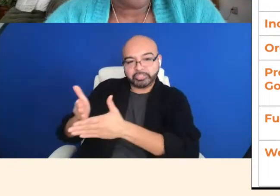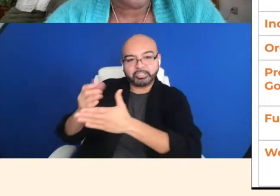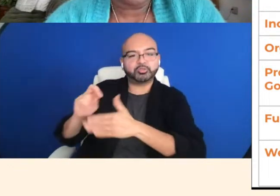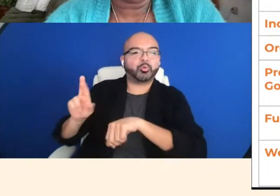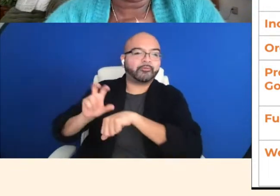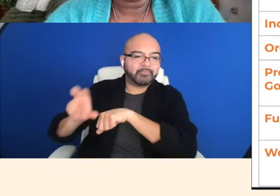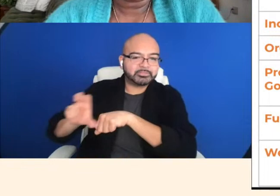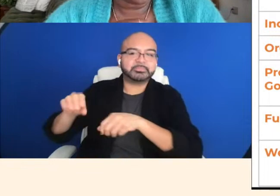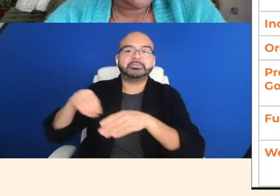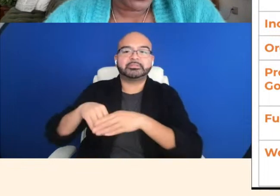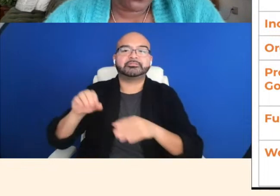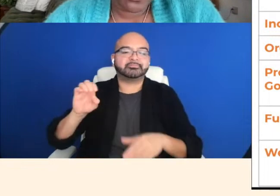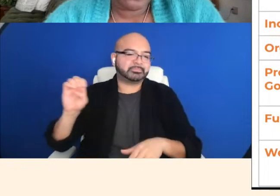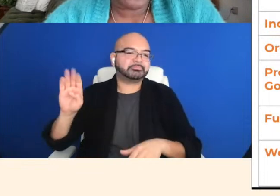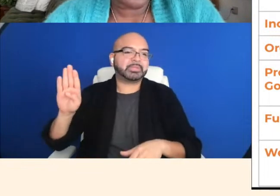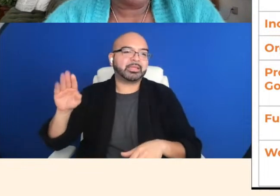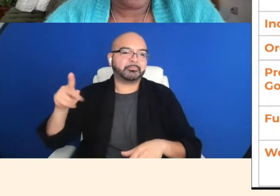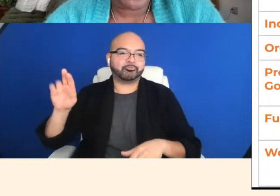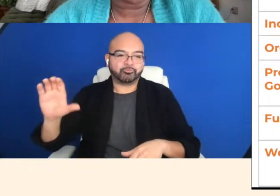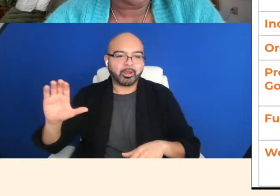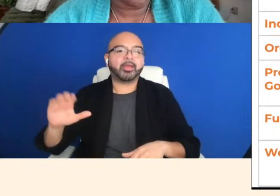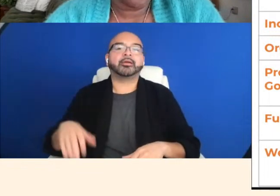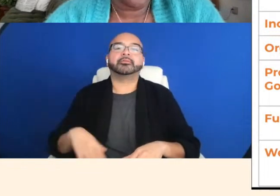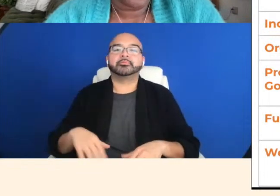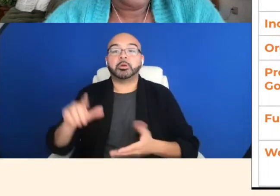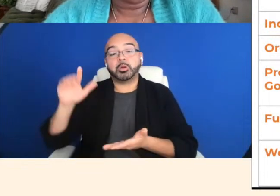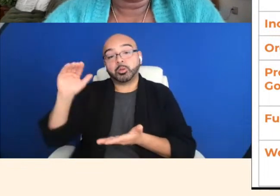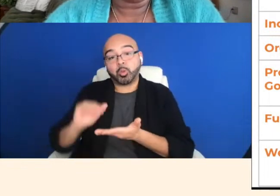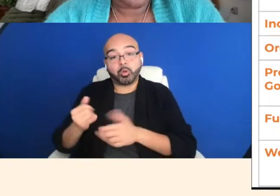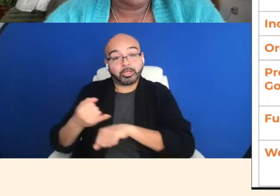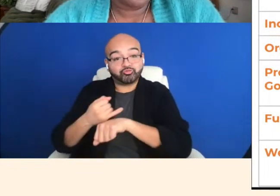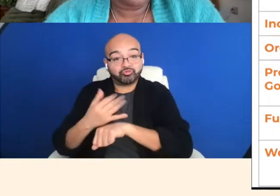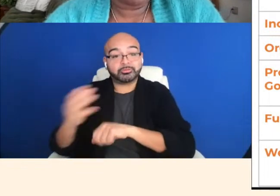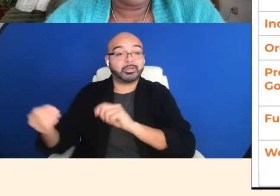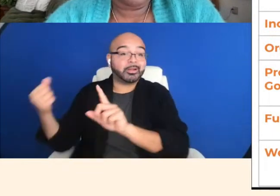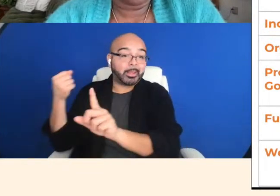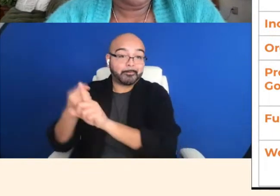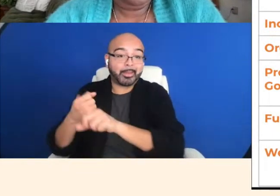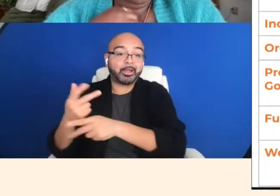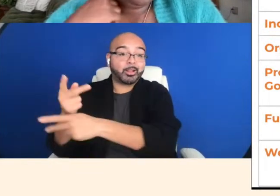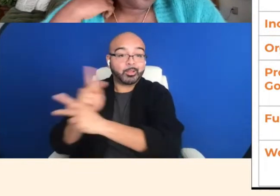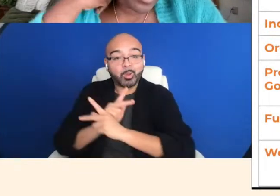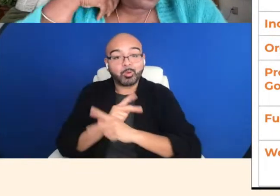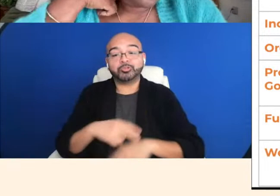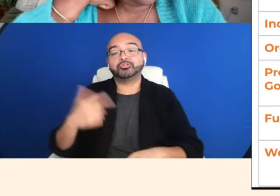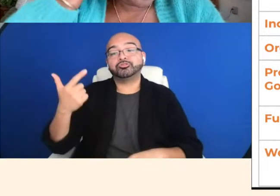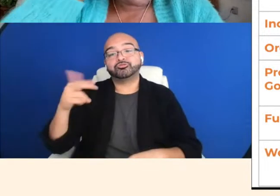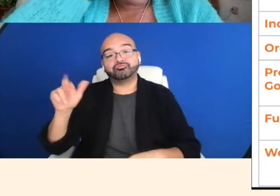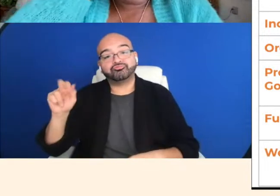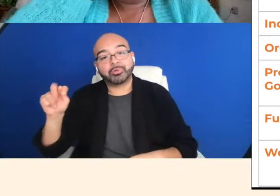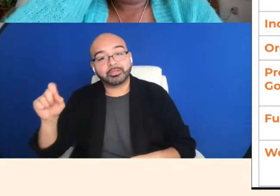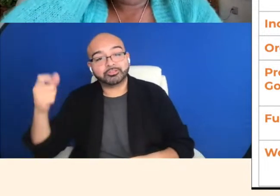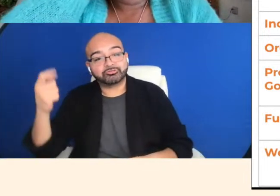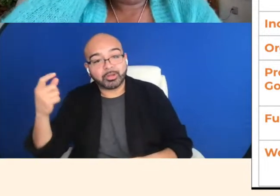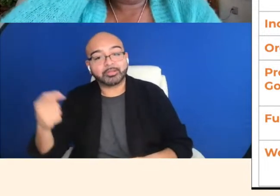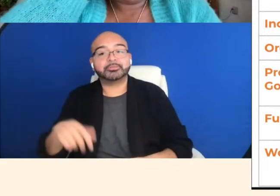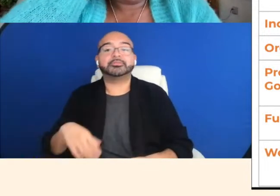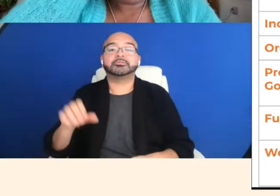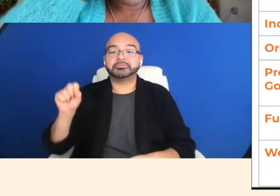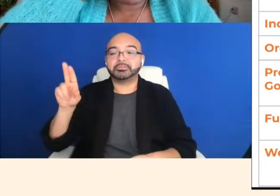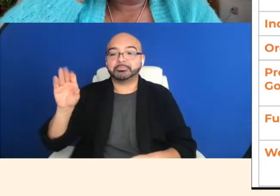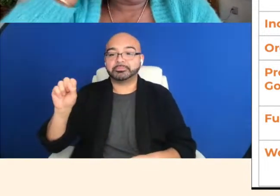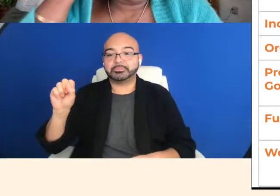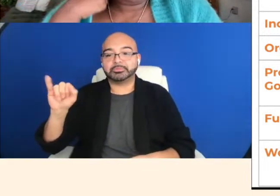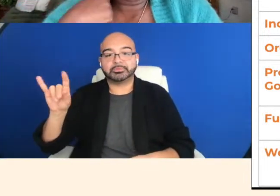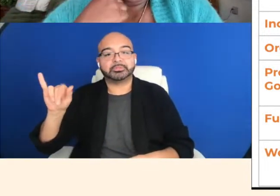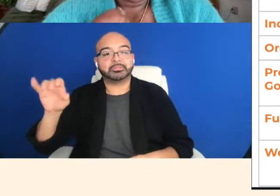Estate Cooperative, low interest and impact loans, grants, and subsidies. The grants are especially important to each of